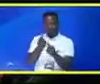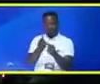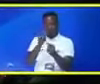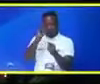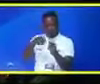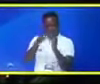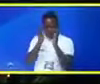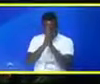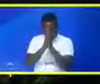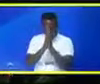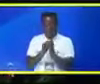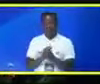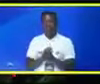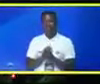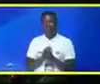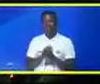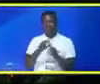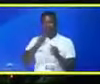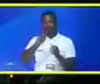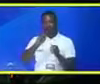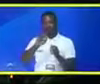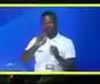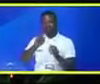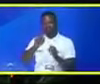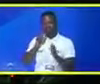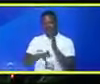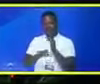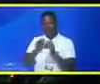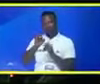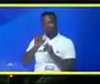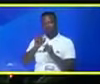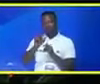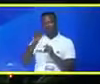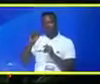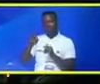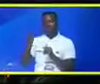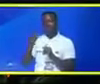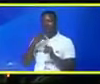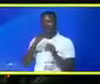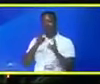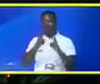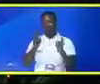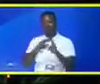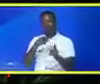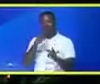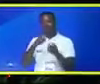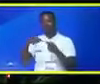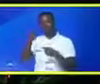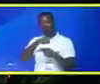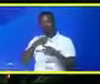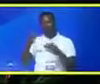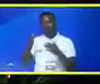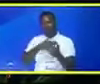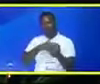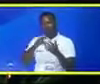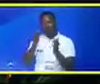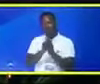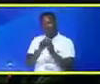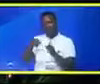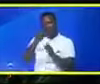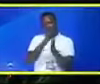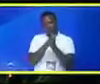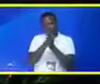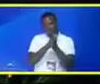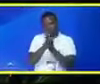him pray. Mark 11:24. Verily, verily, I say unto you, what things soever ye